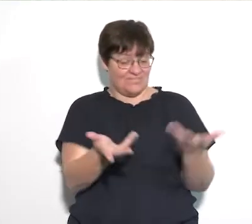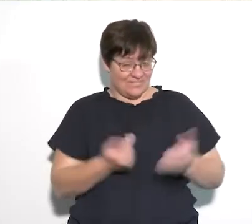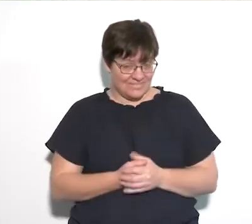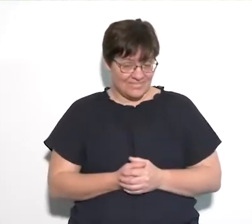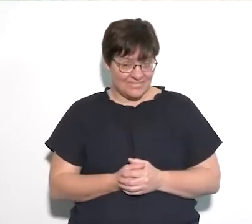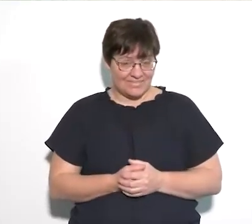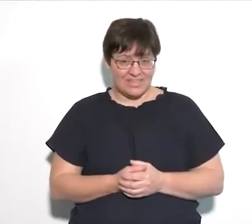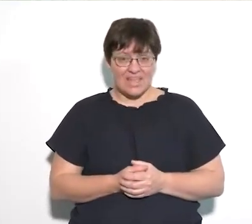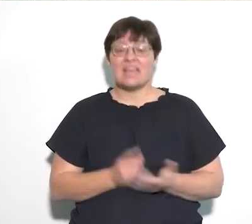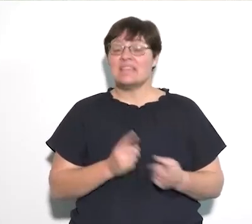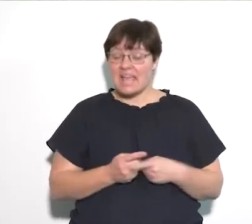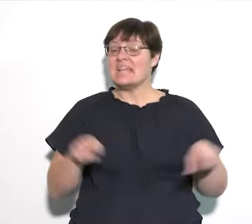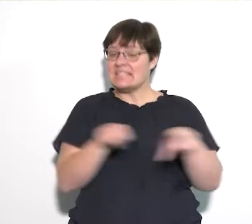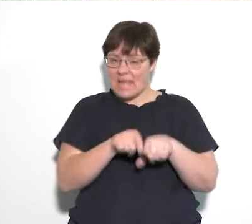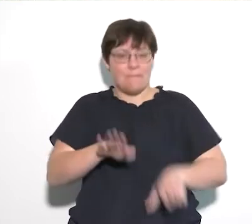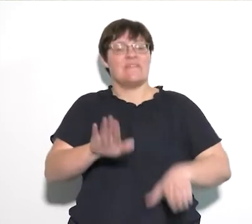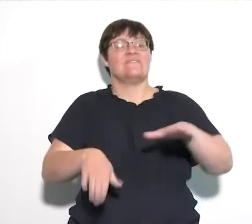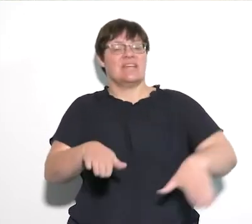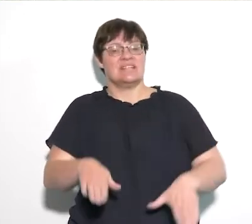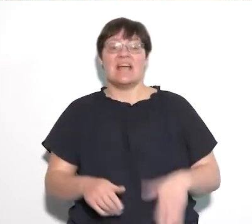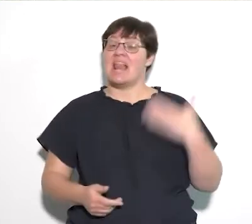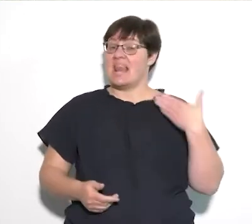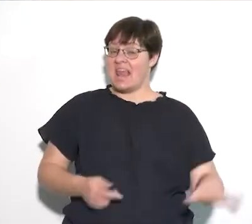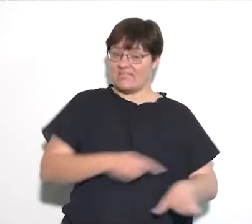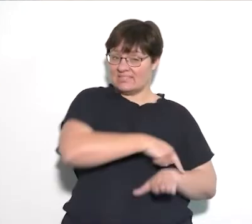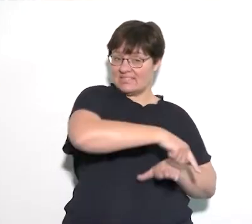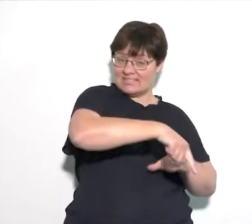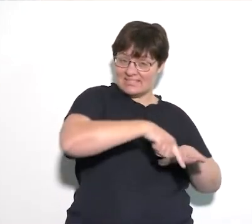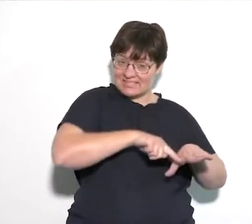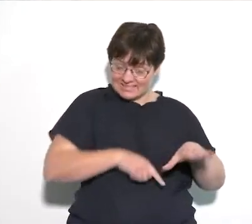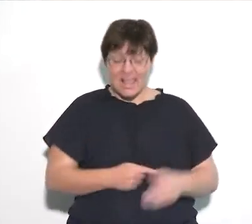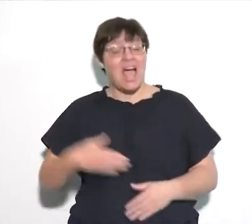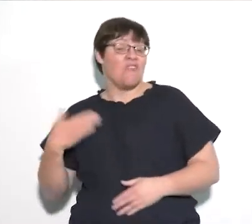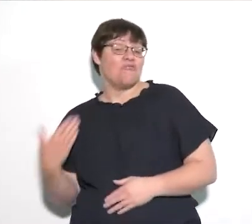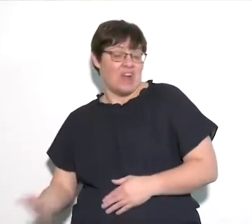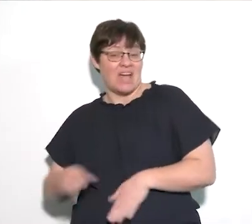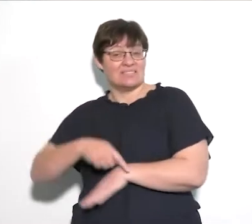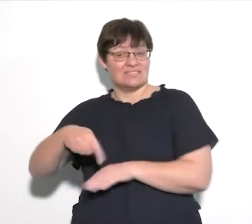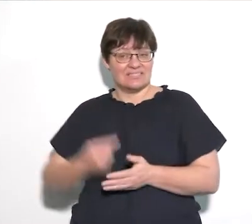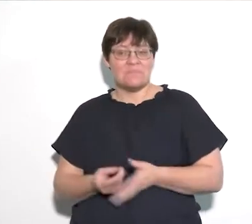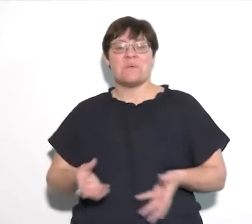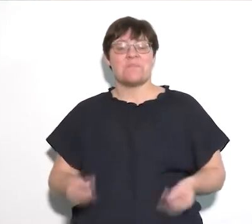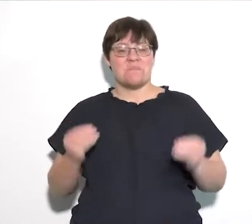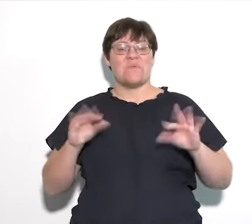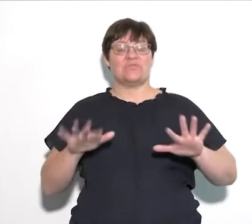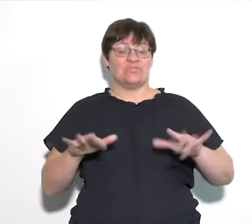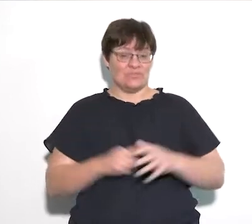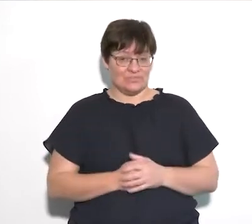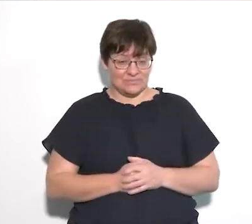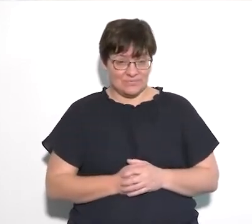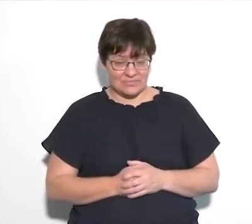Next, you are going to do the same thing with their feet. Trace the left foot and the right foot and have a set of